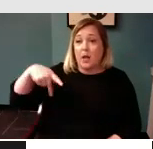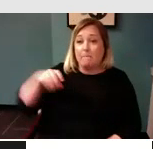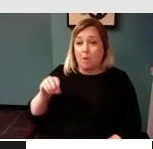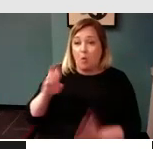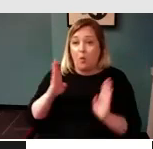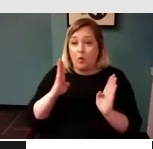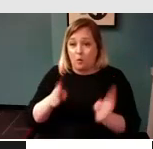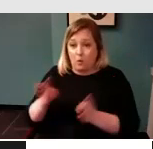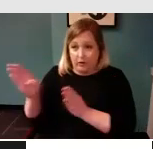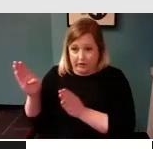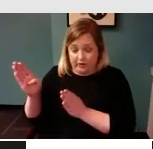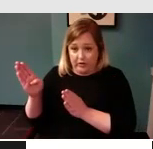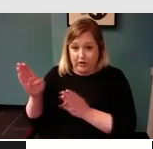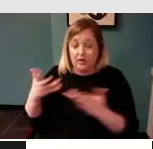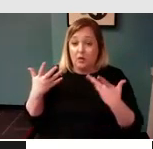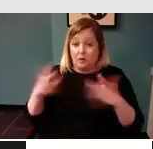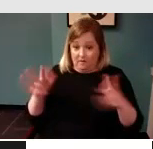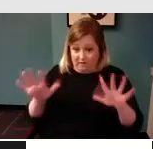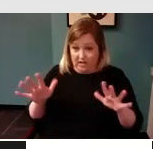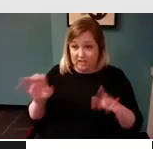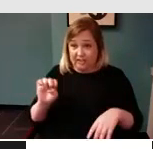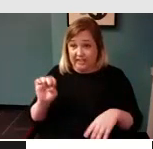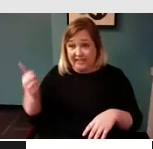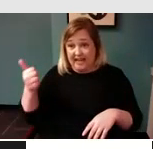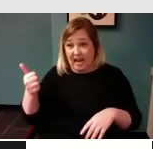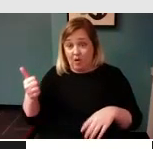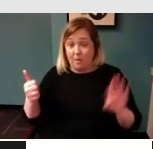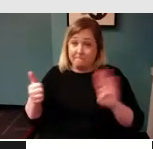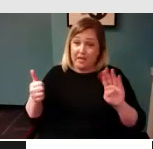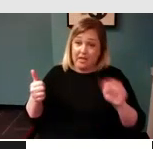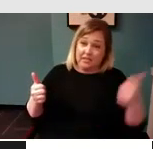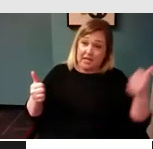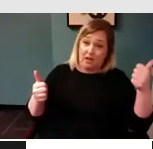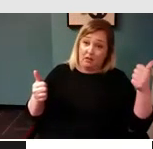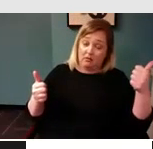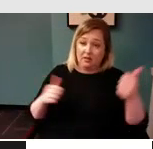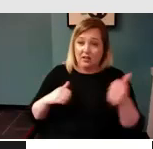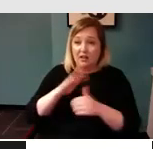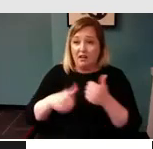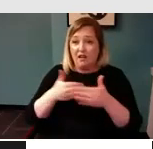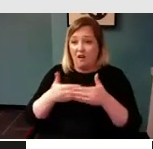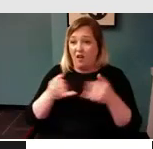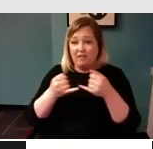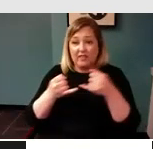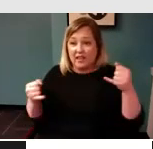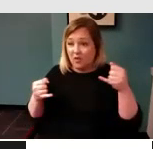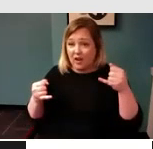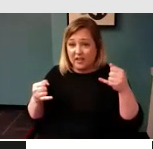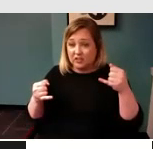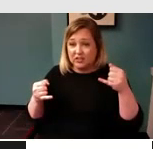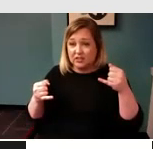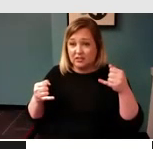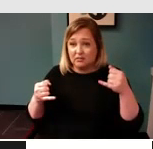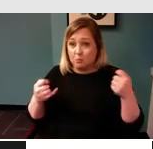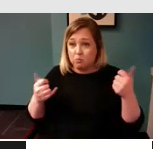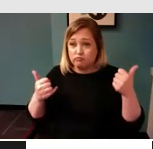B, all the strongly connected components remain, but all the edges that are normal edges go away, because we are starting from the